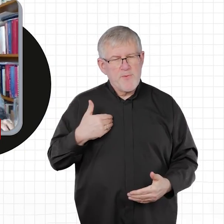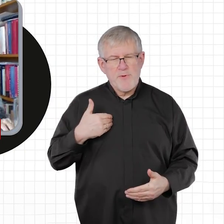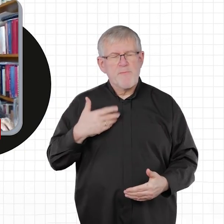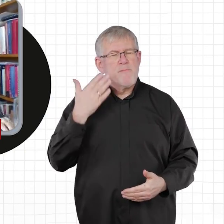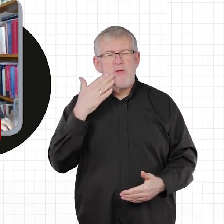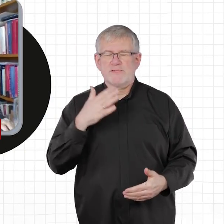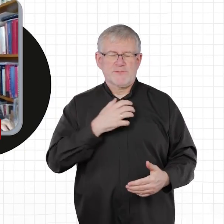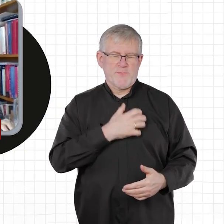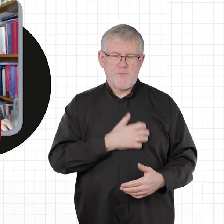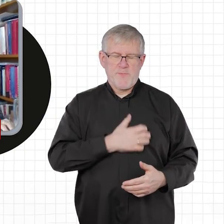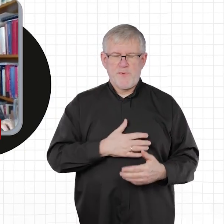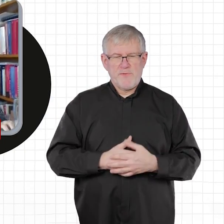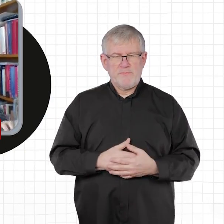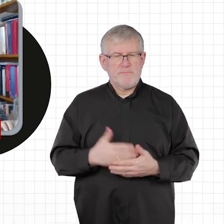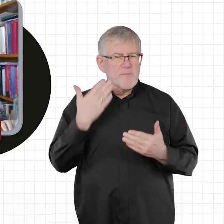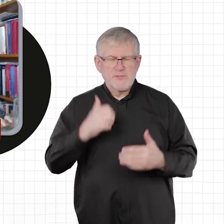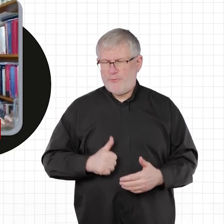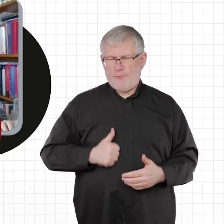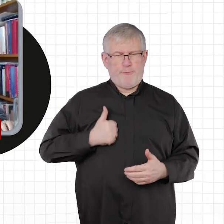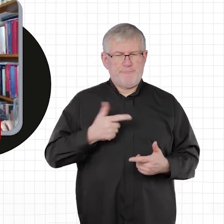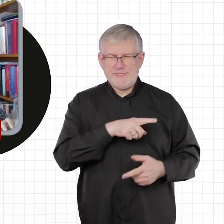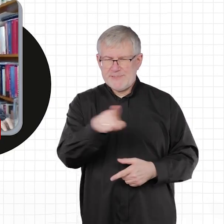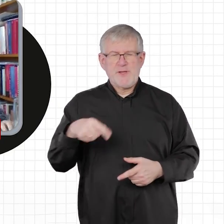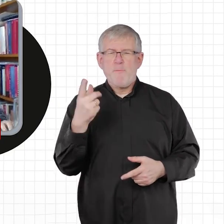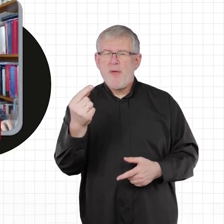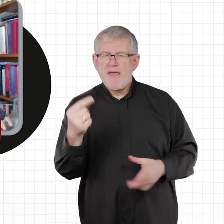partners. Yeah.